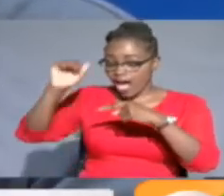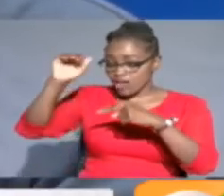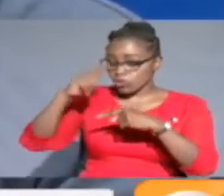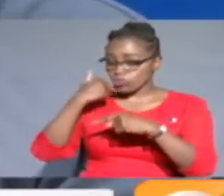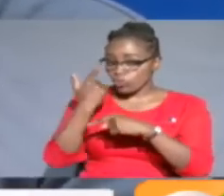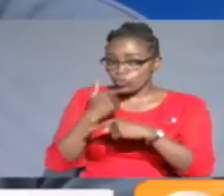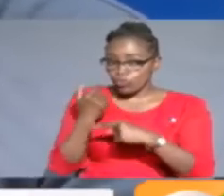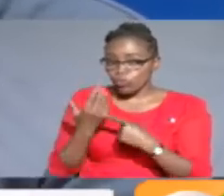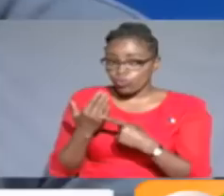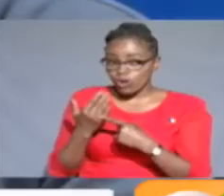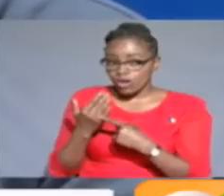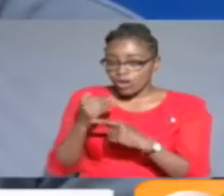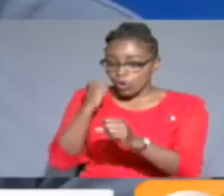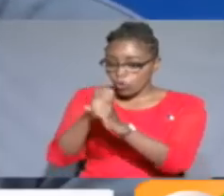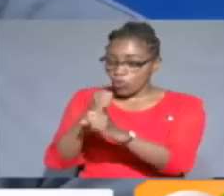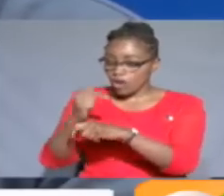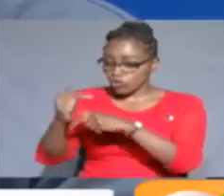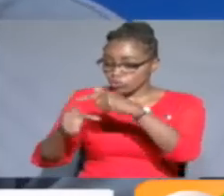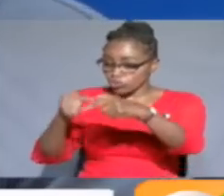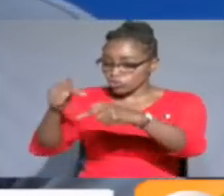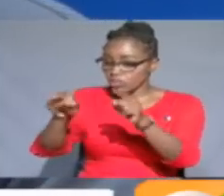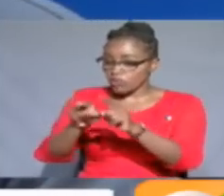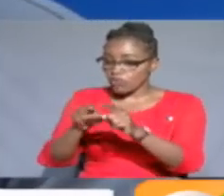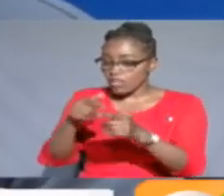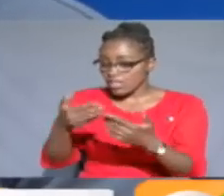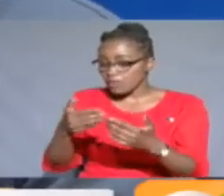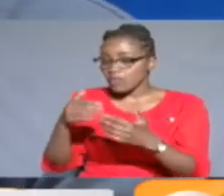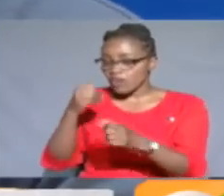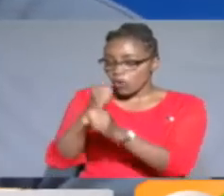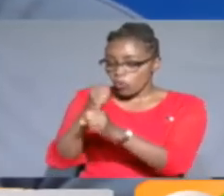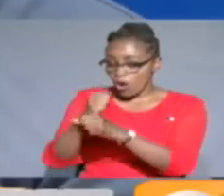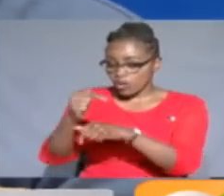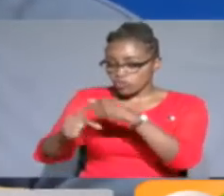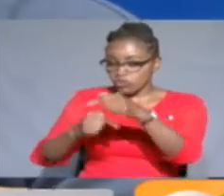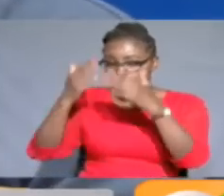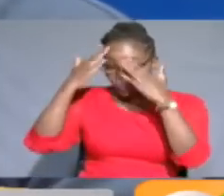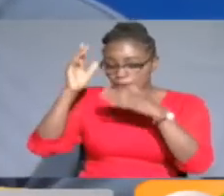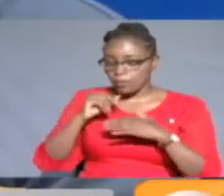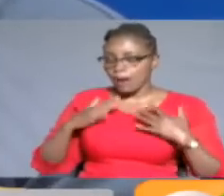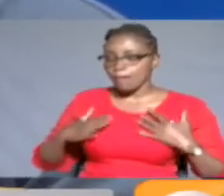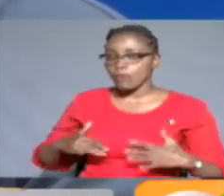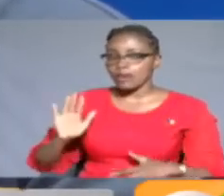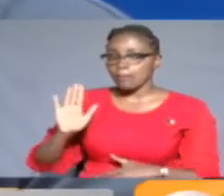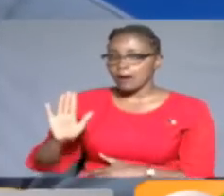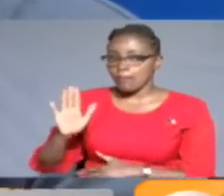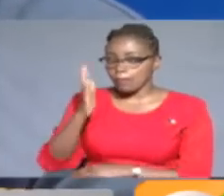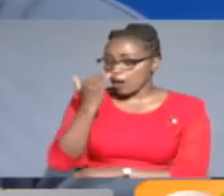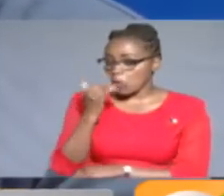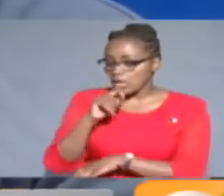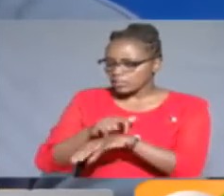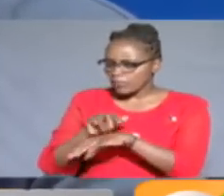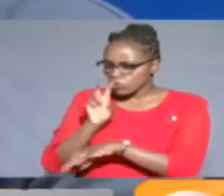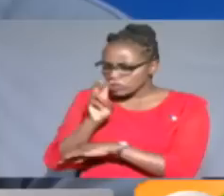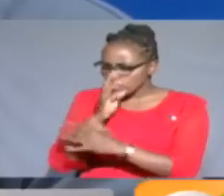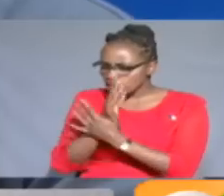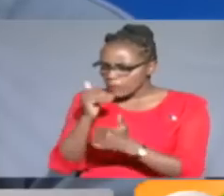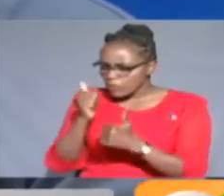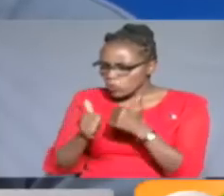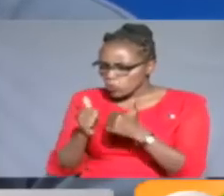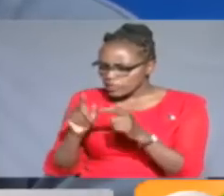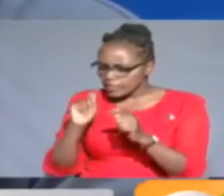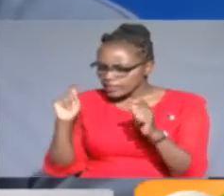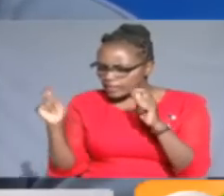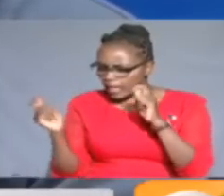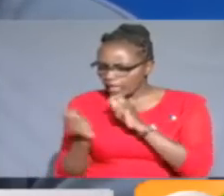who are already working, who are already in gainful employment, to be aware of their bodies. So that when you notice anything that is